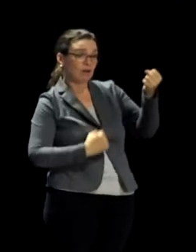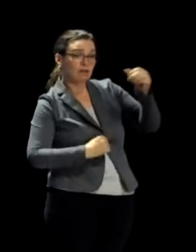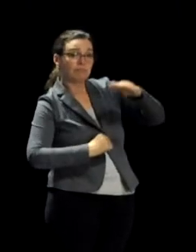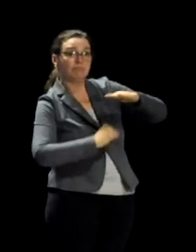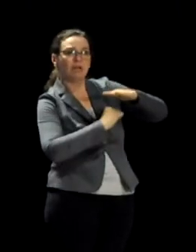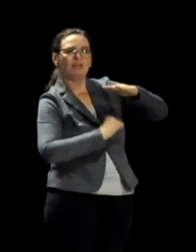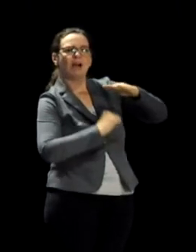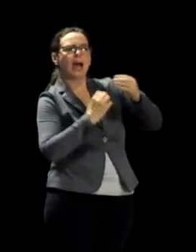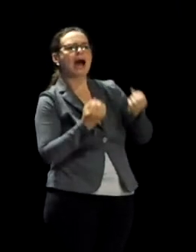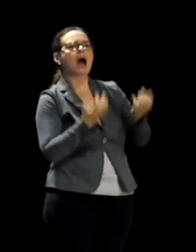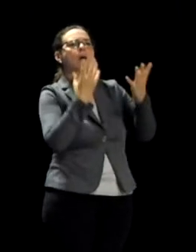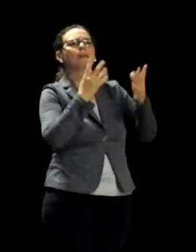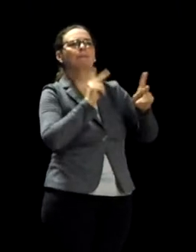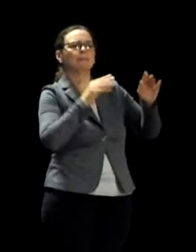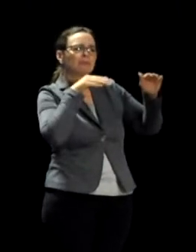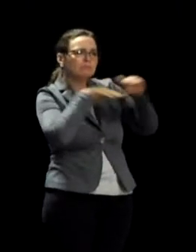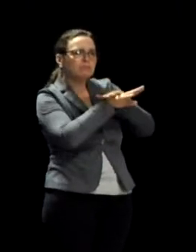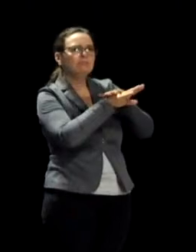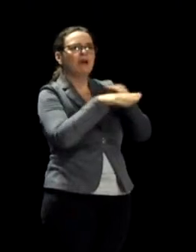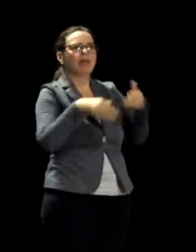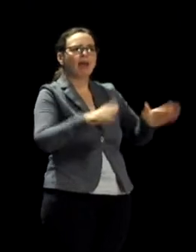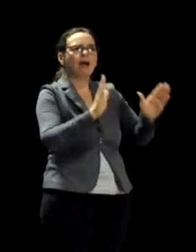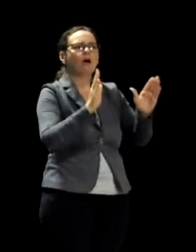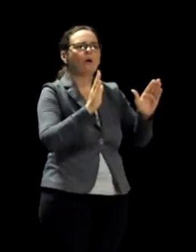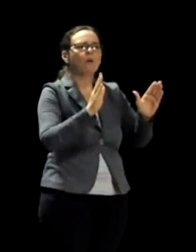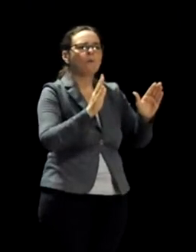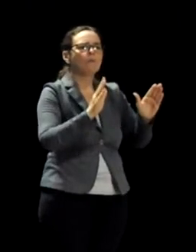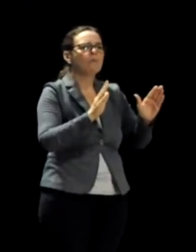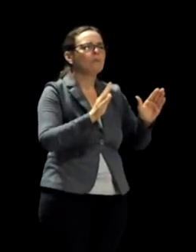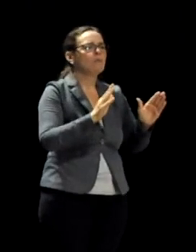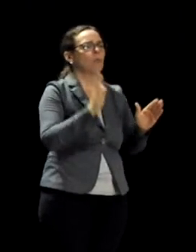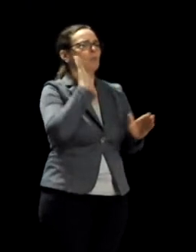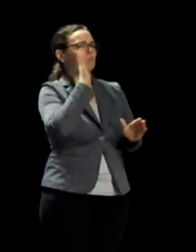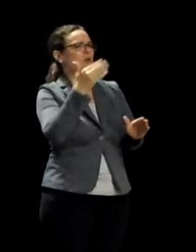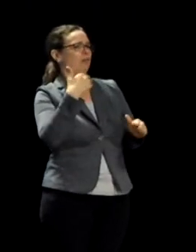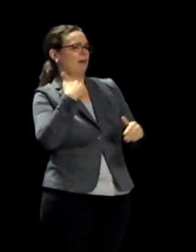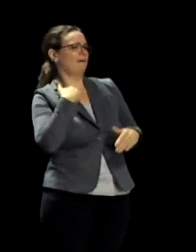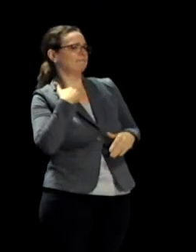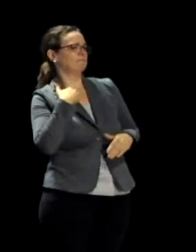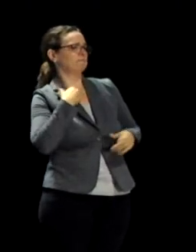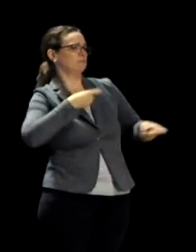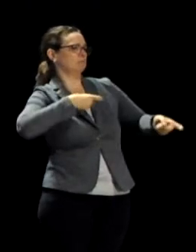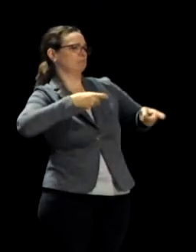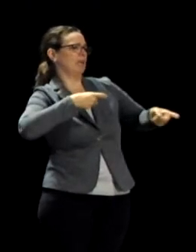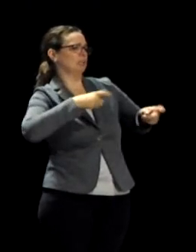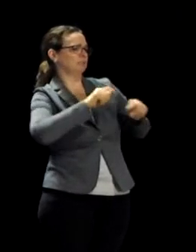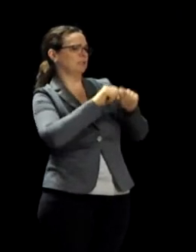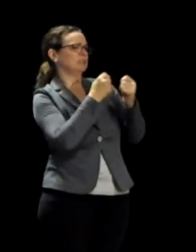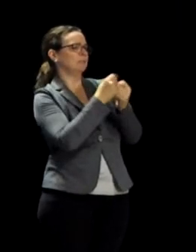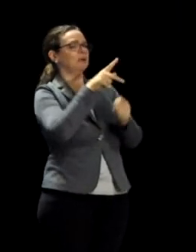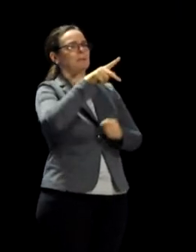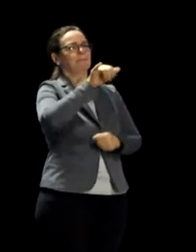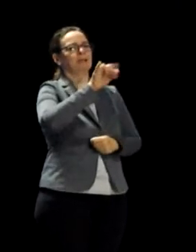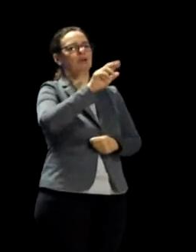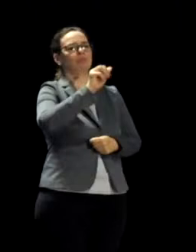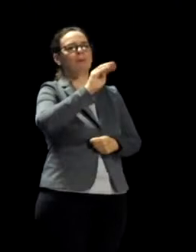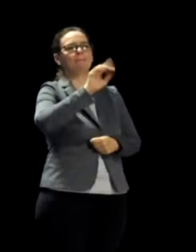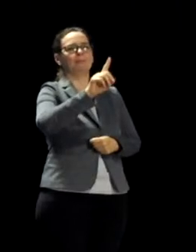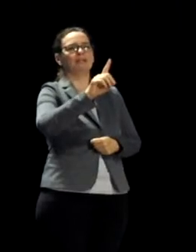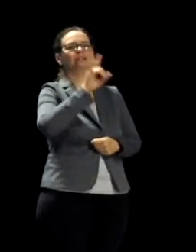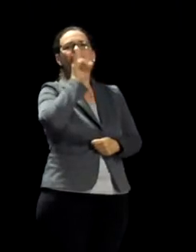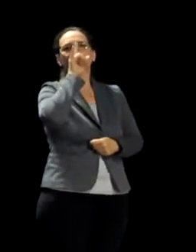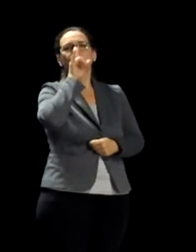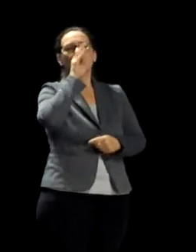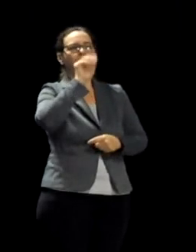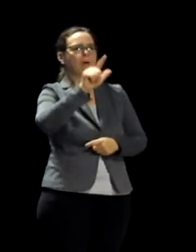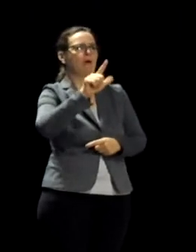the mall management's responsible for that, as are the mask wearing, and we've had those discussions. I can tell you these 17, 18, and 19-year-olds who